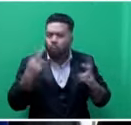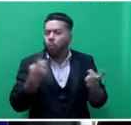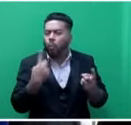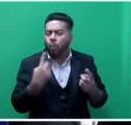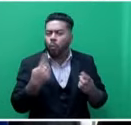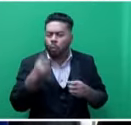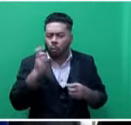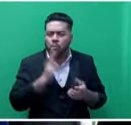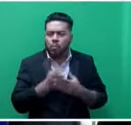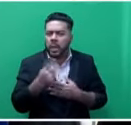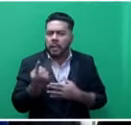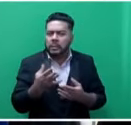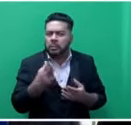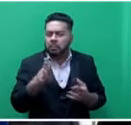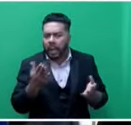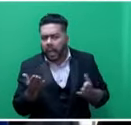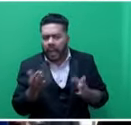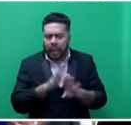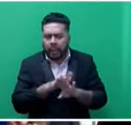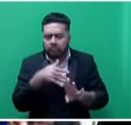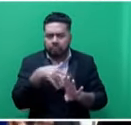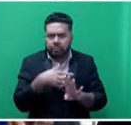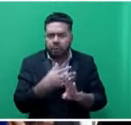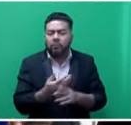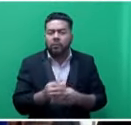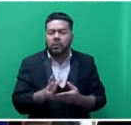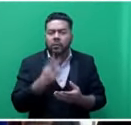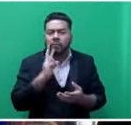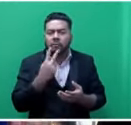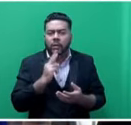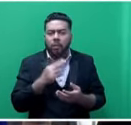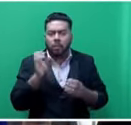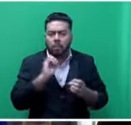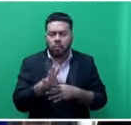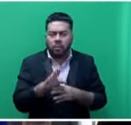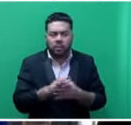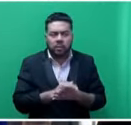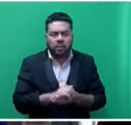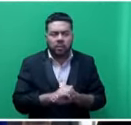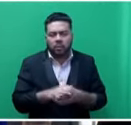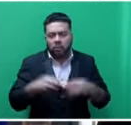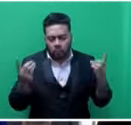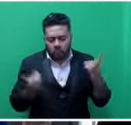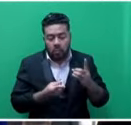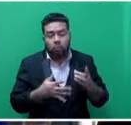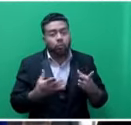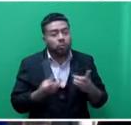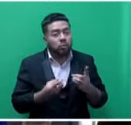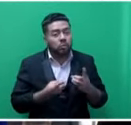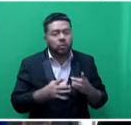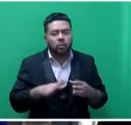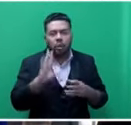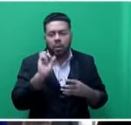during the blackout period. Due to the requirements of the blackout period and draconian penalties to be meted out to those who breached the